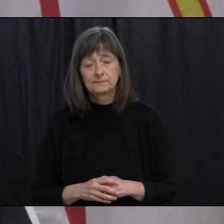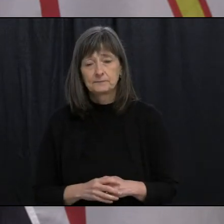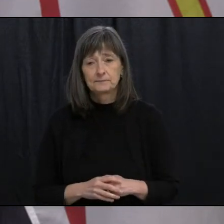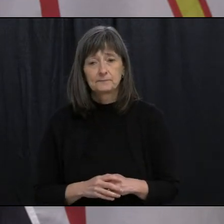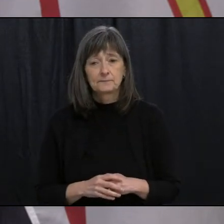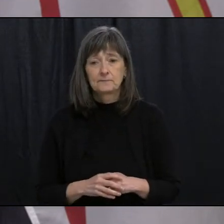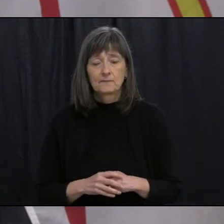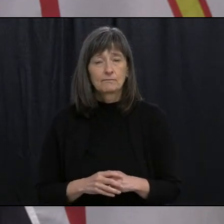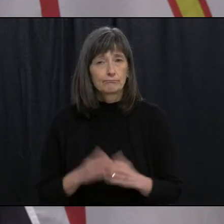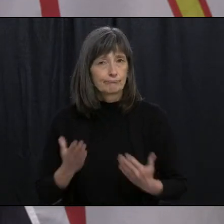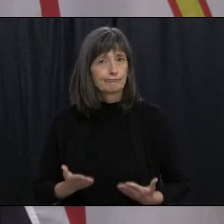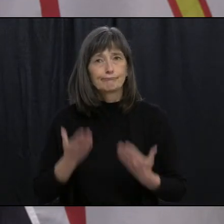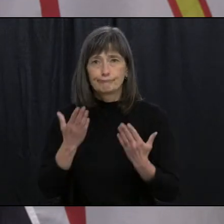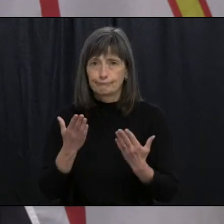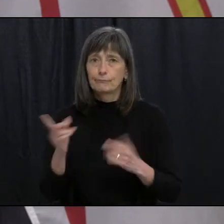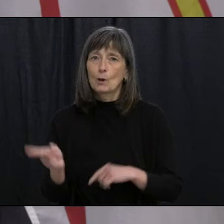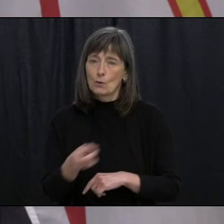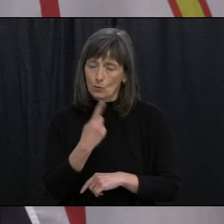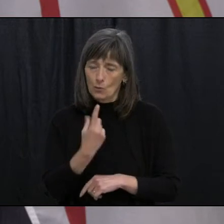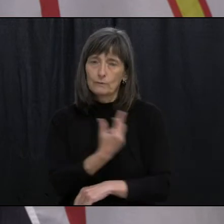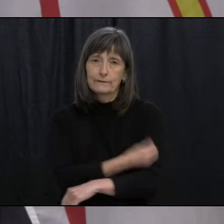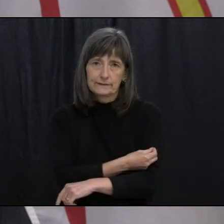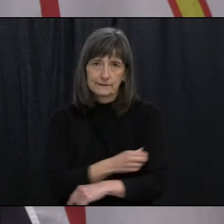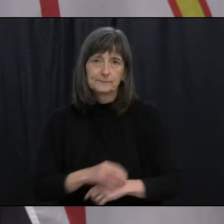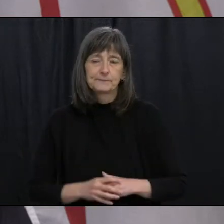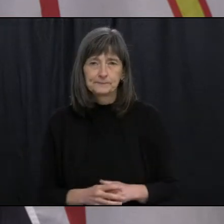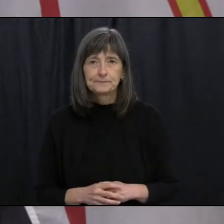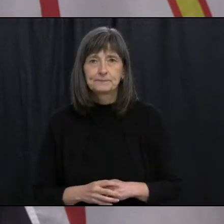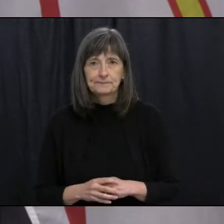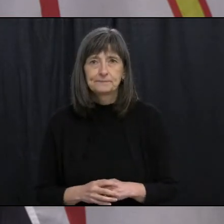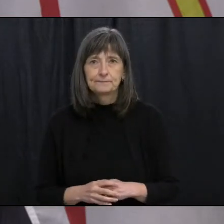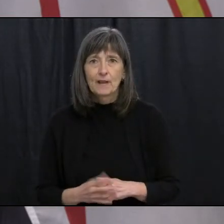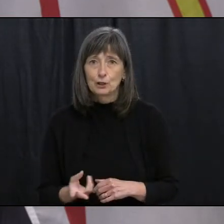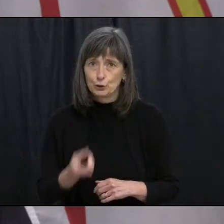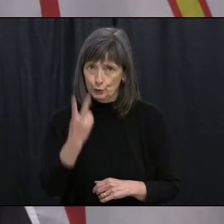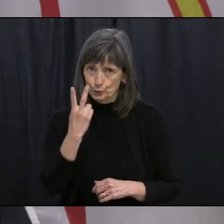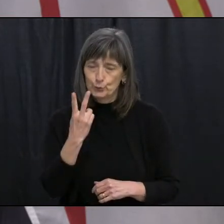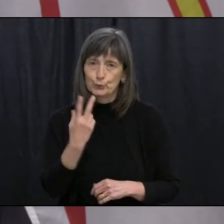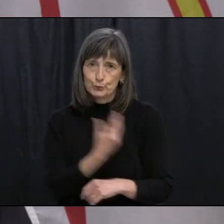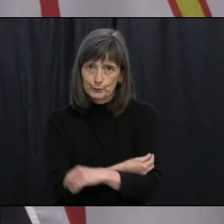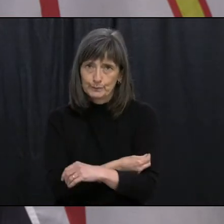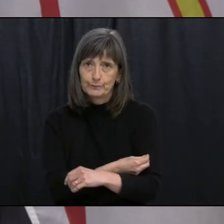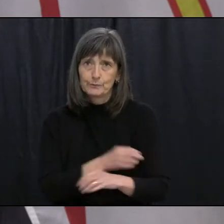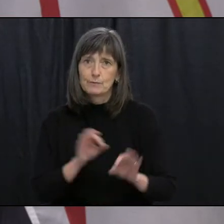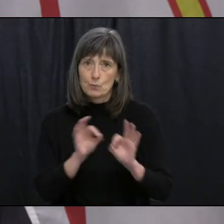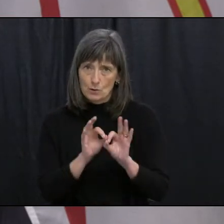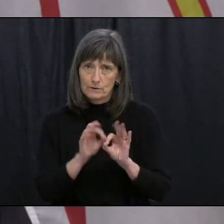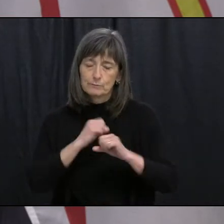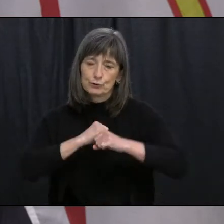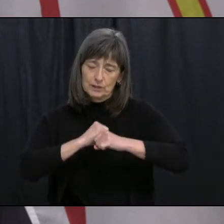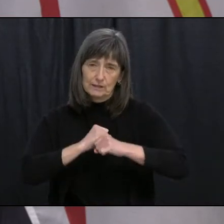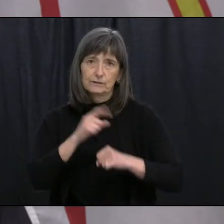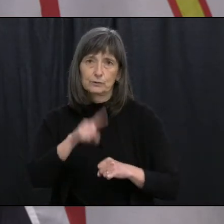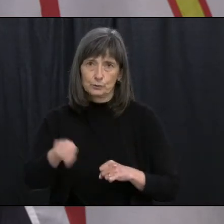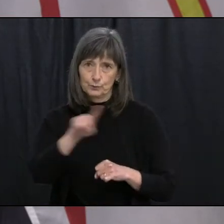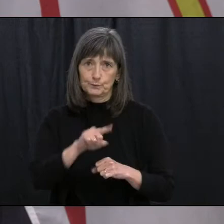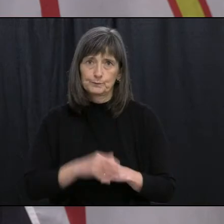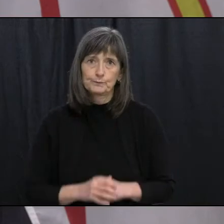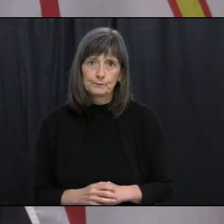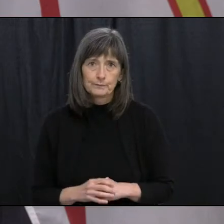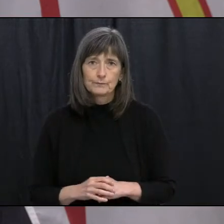We still would recommend that people get vaccinated with 2 doses of a COVID-19 vaccine.